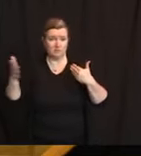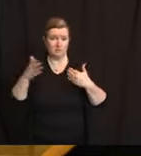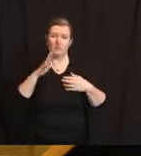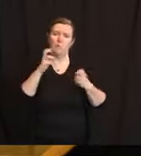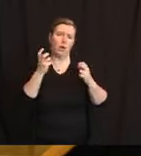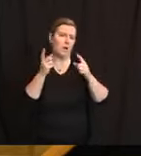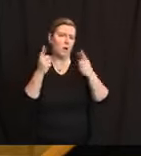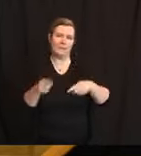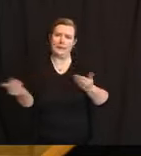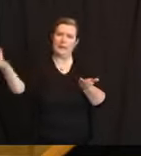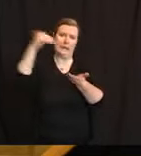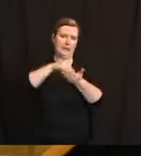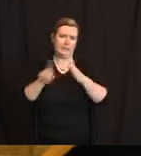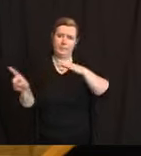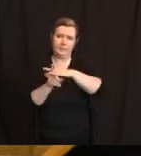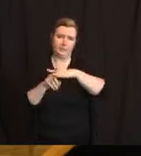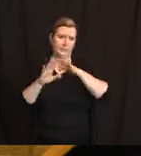long-term care